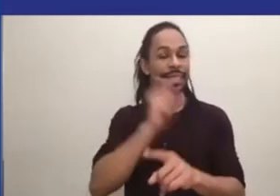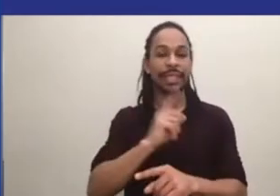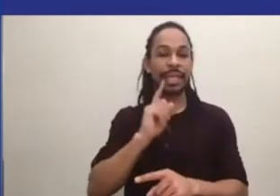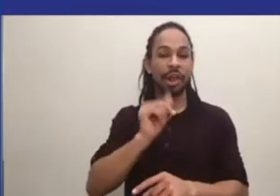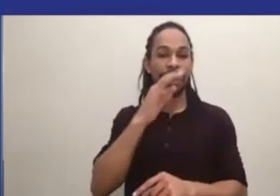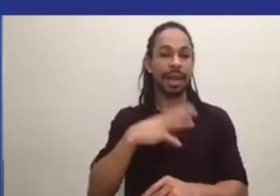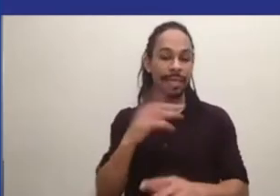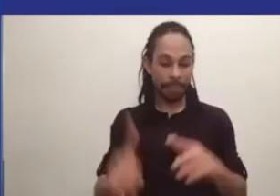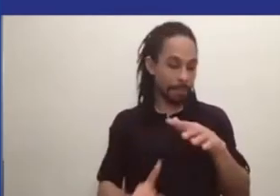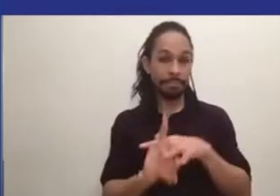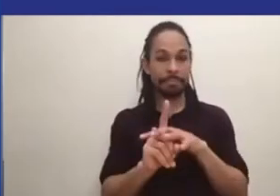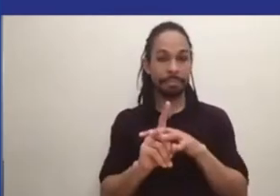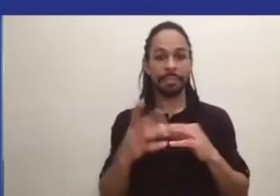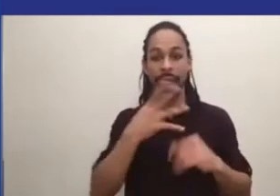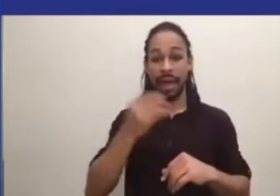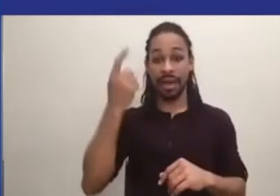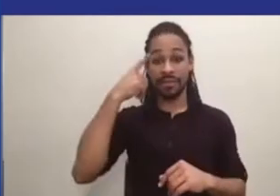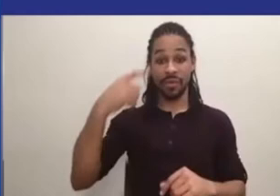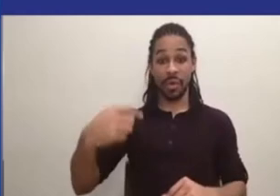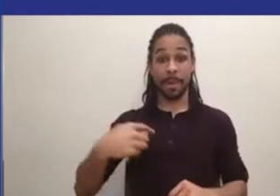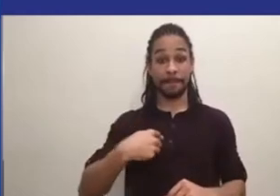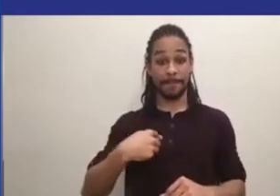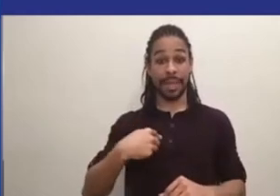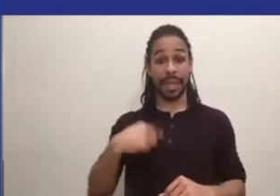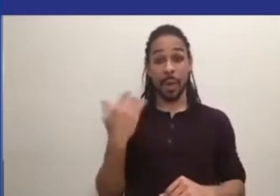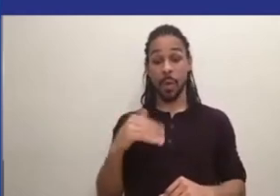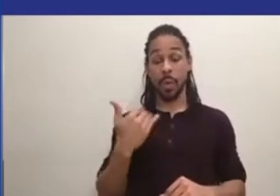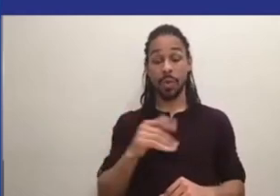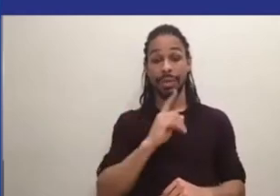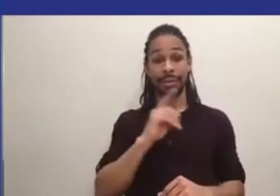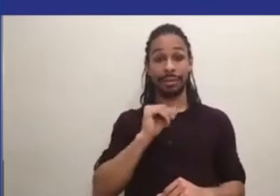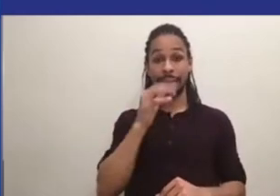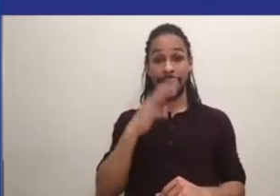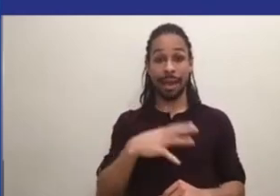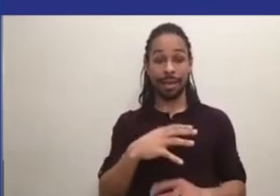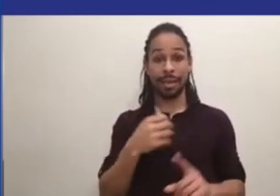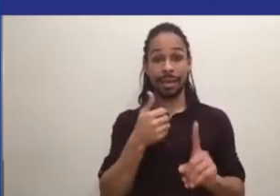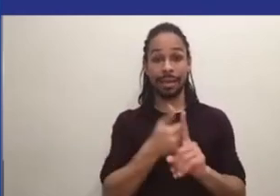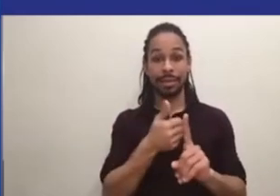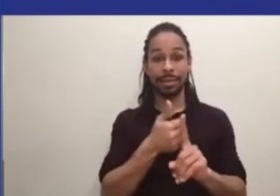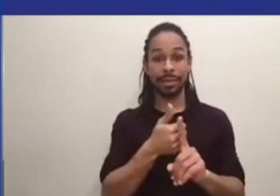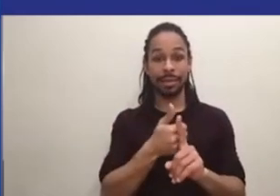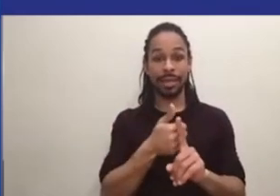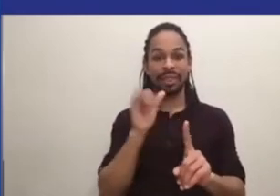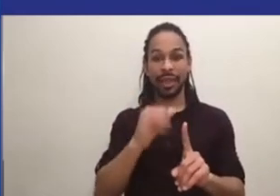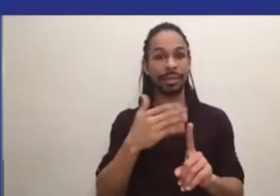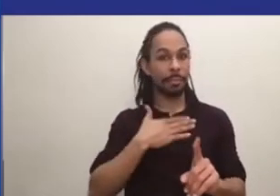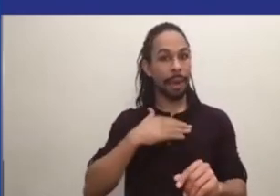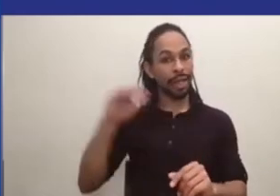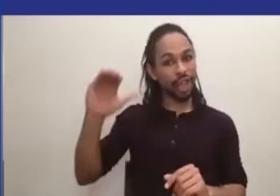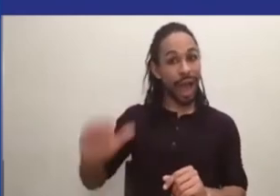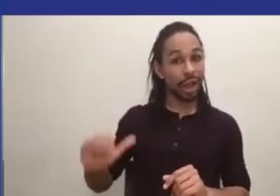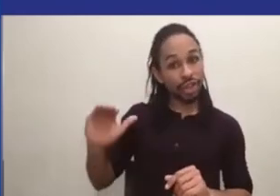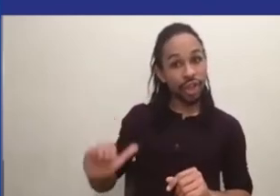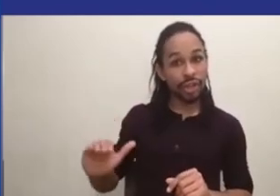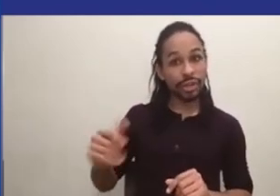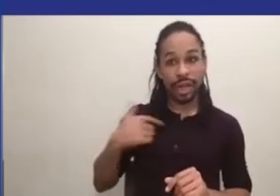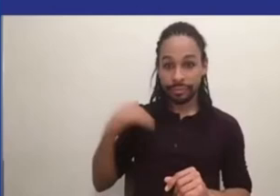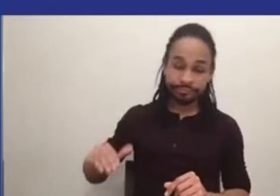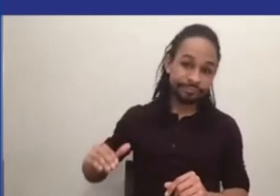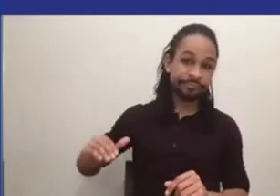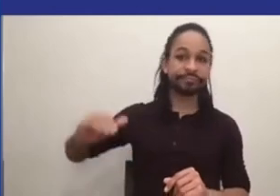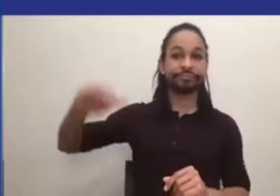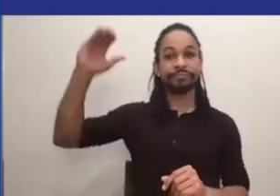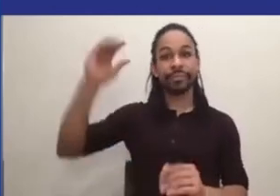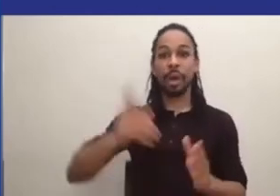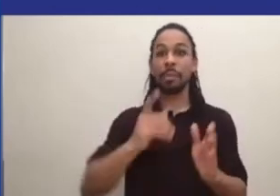And for me, single ladies is literally my childhood. It's moments of seeing